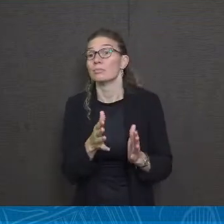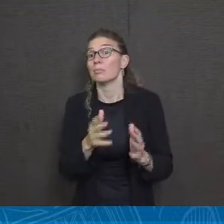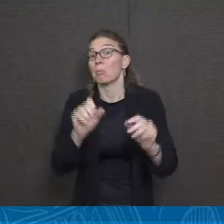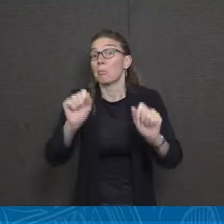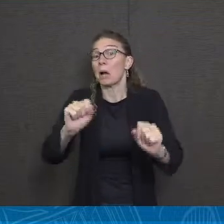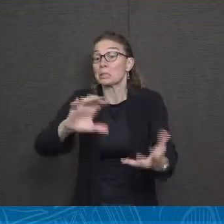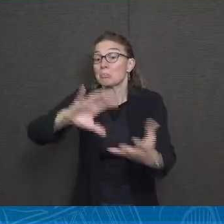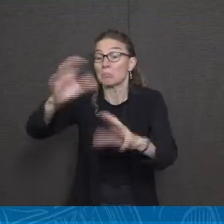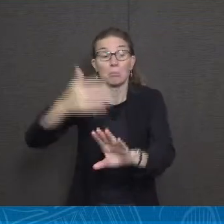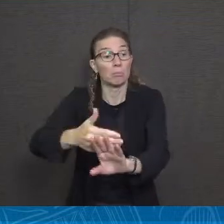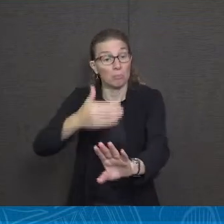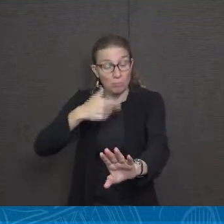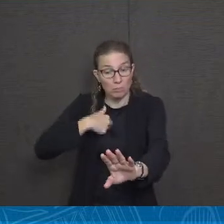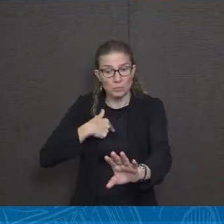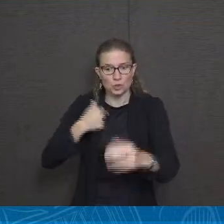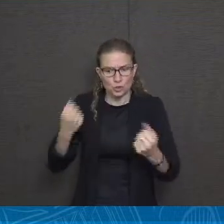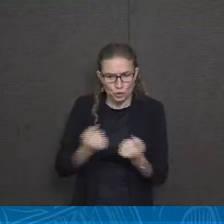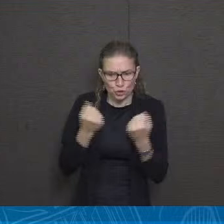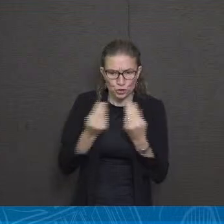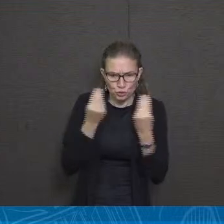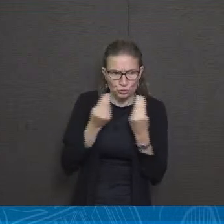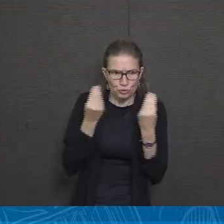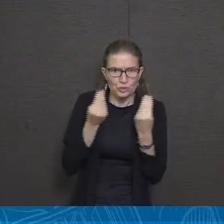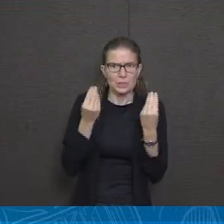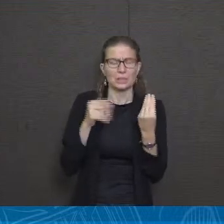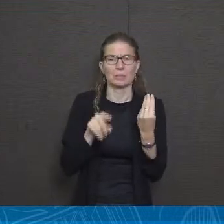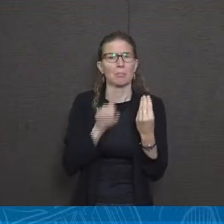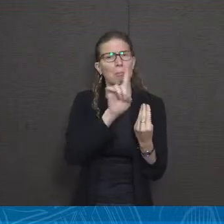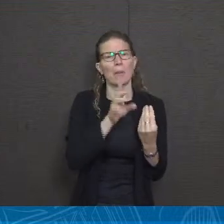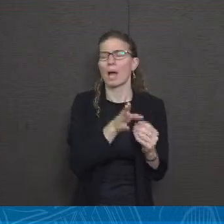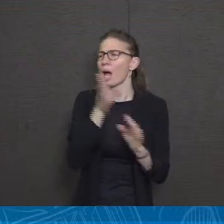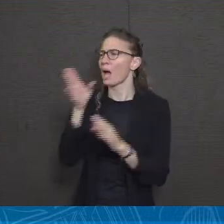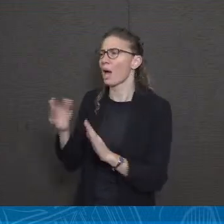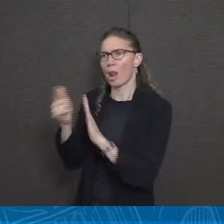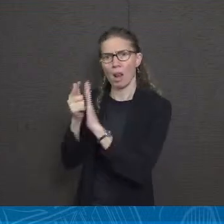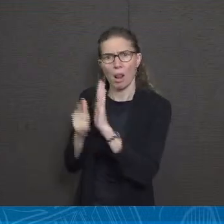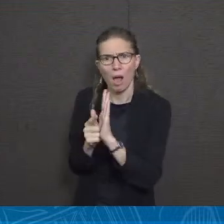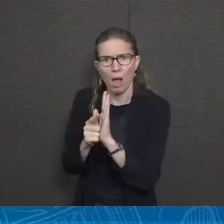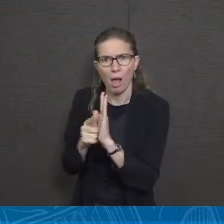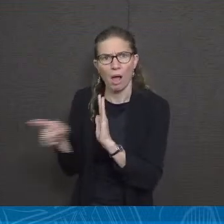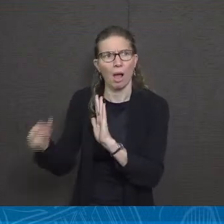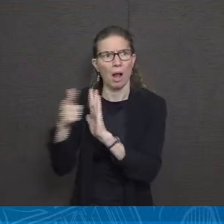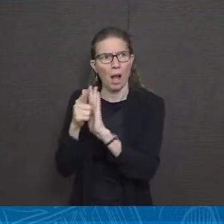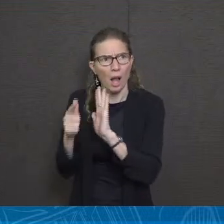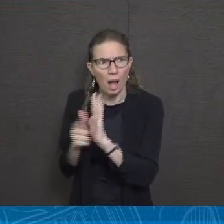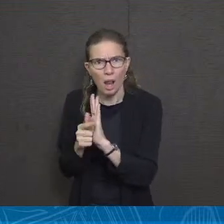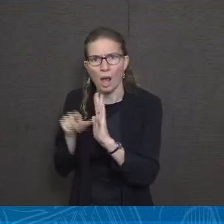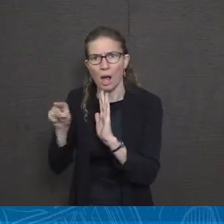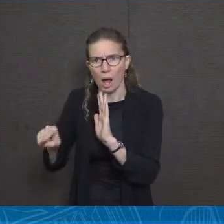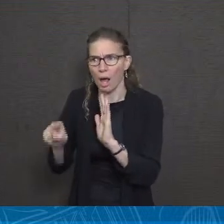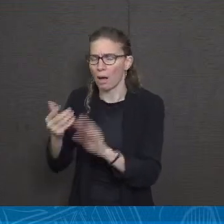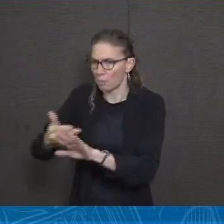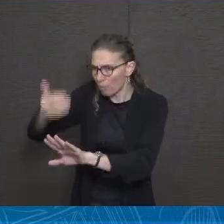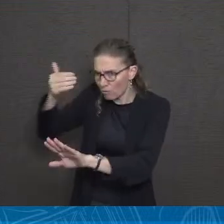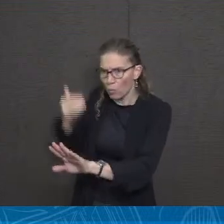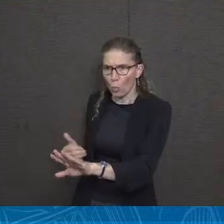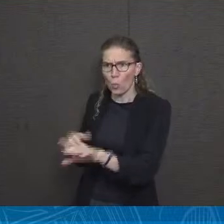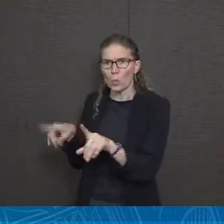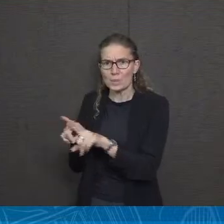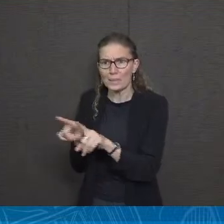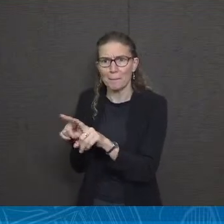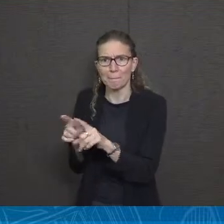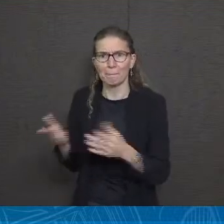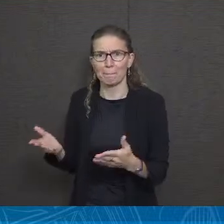comes, but sometimes we don't think about the law. You need the law to work on the day. You don't need a new one, as somebody mentioned. You don't